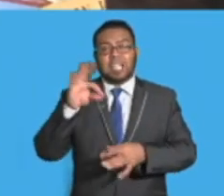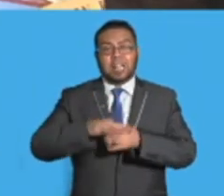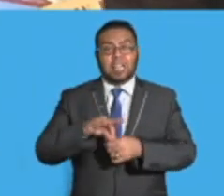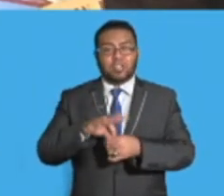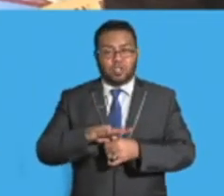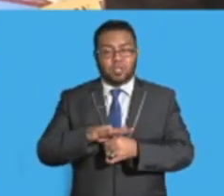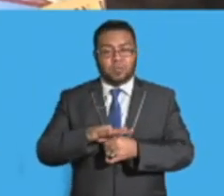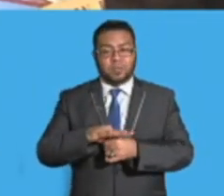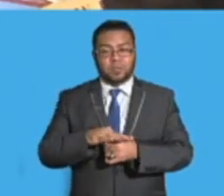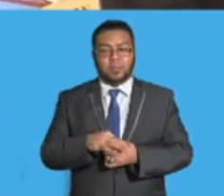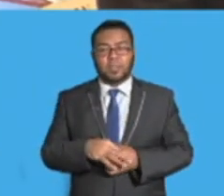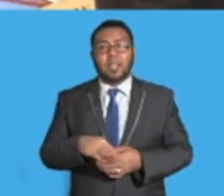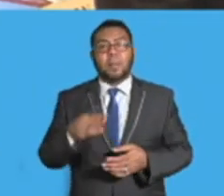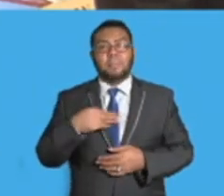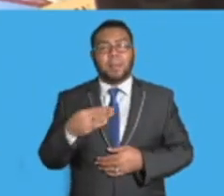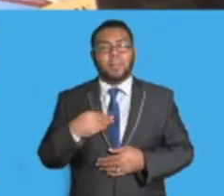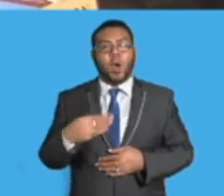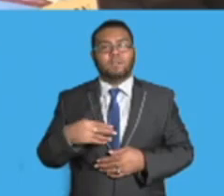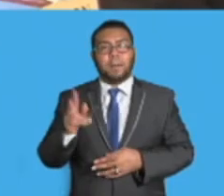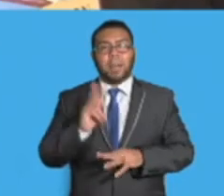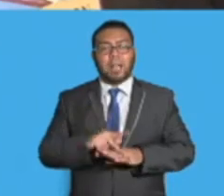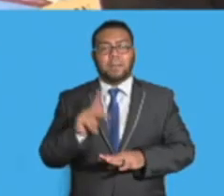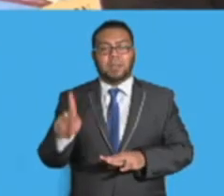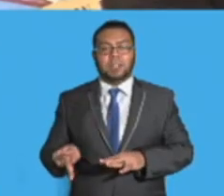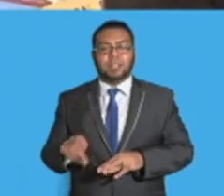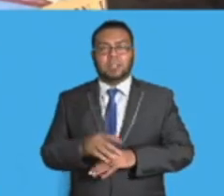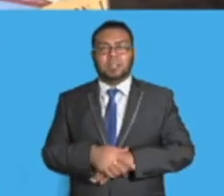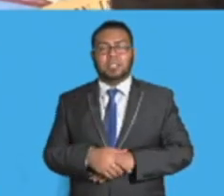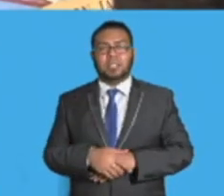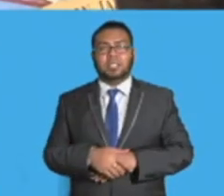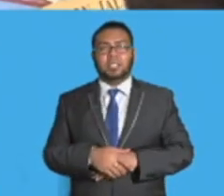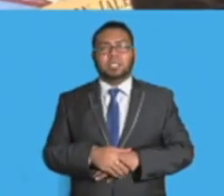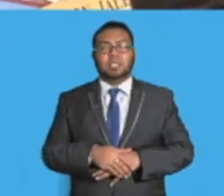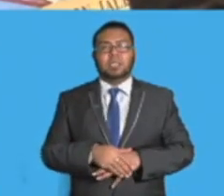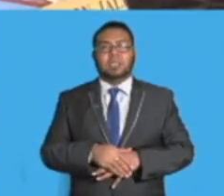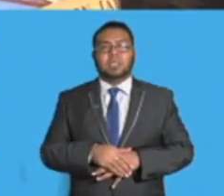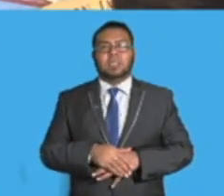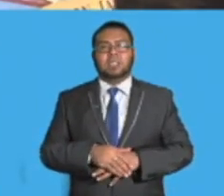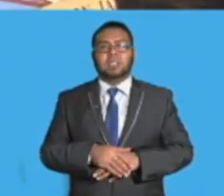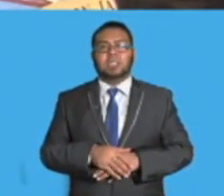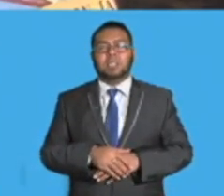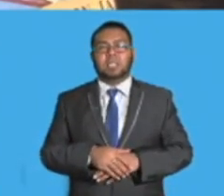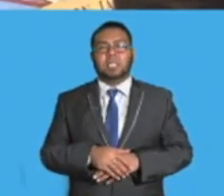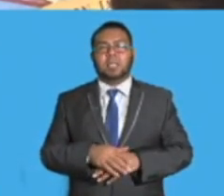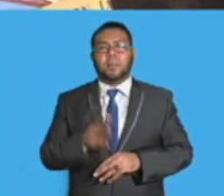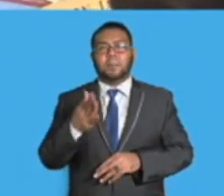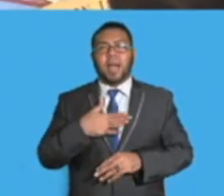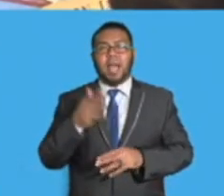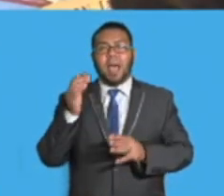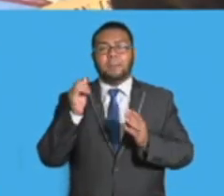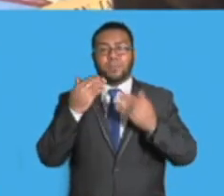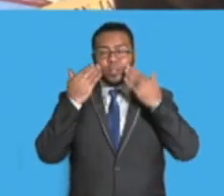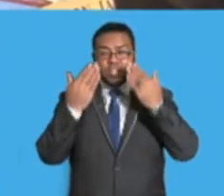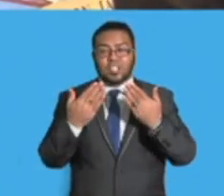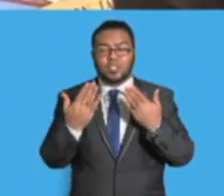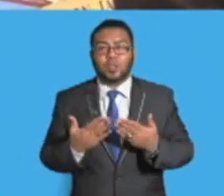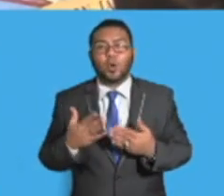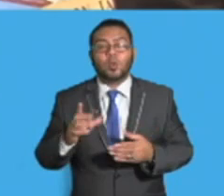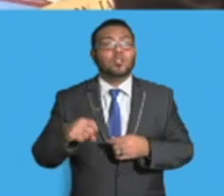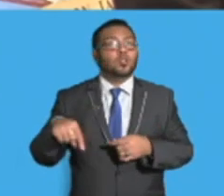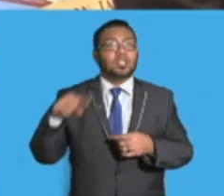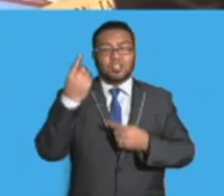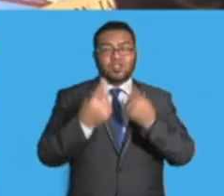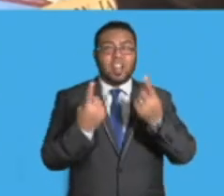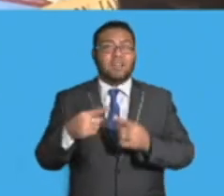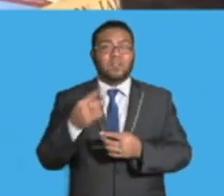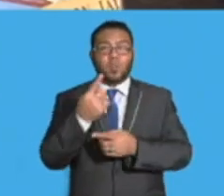assistant ministers, and member of parliament. Madam Speaker, my sincere appreciation goes to each and everyone who